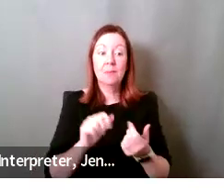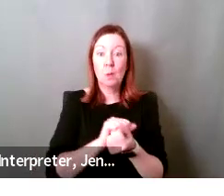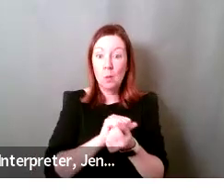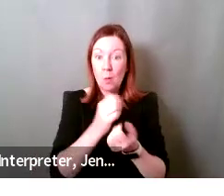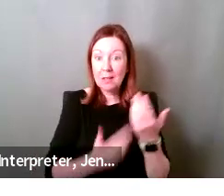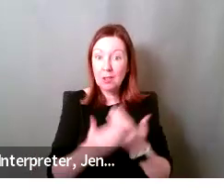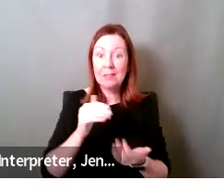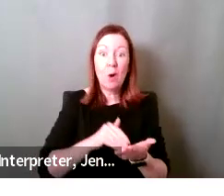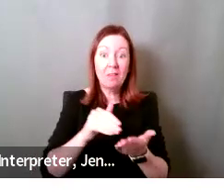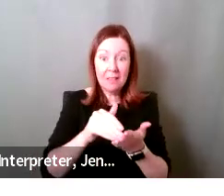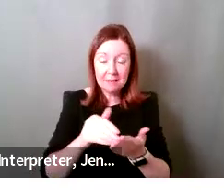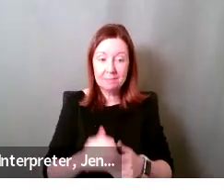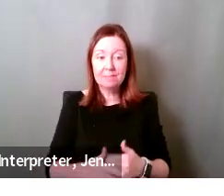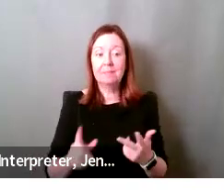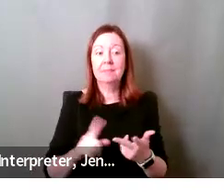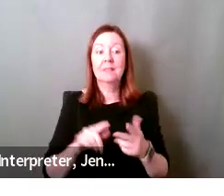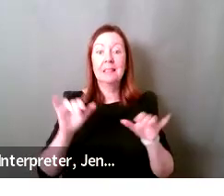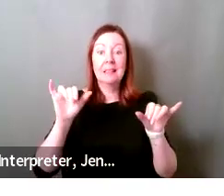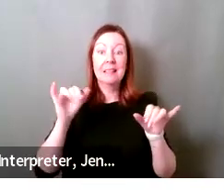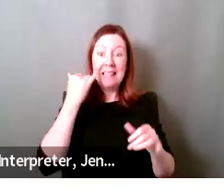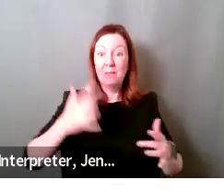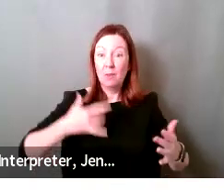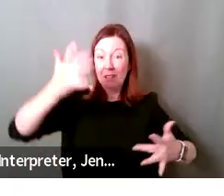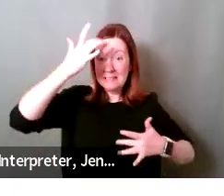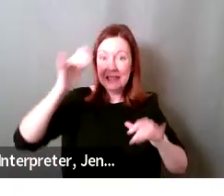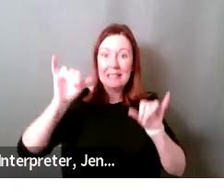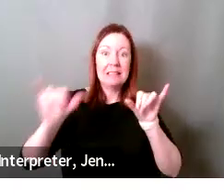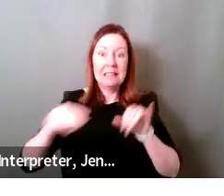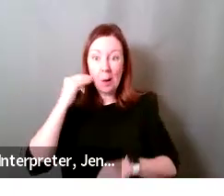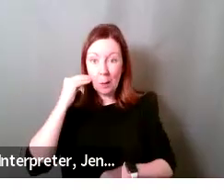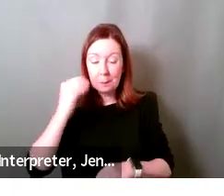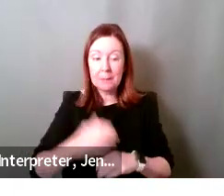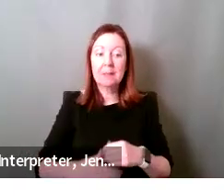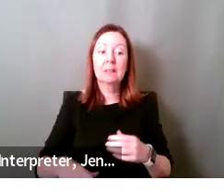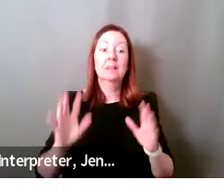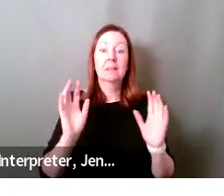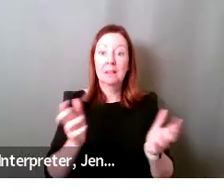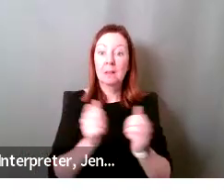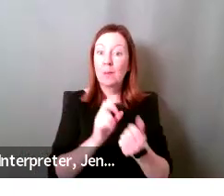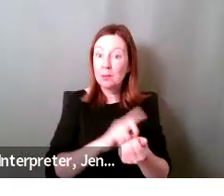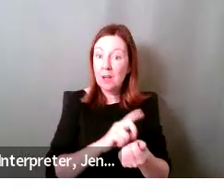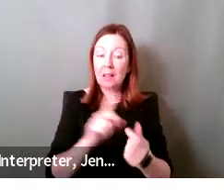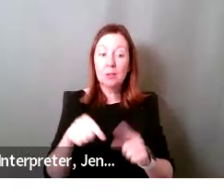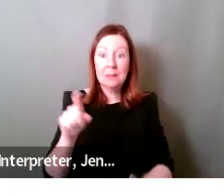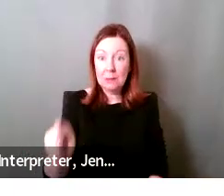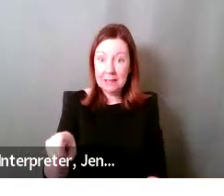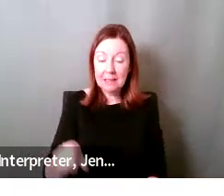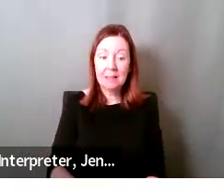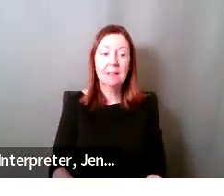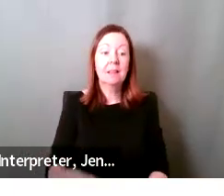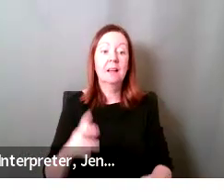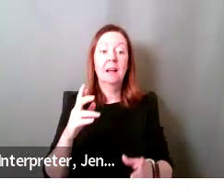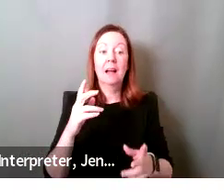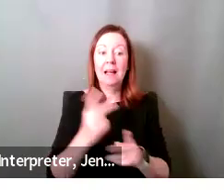your hands often, staying home when you are sick, talking with your doctor when needed, and